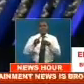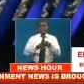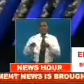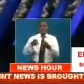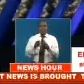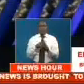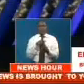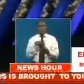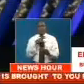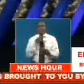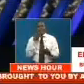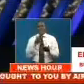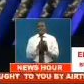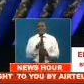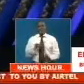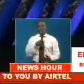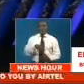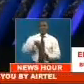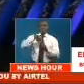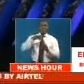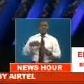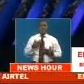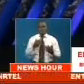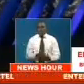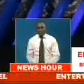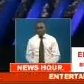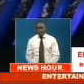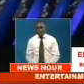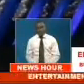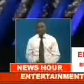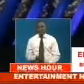I feel very great. Wow. Yeah, I feel very great and happy because